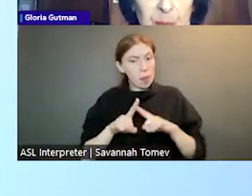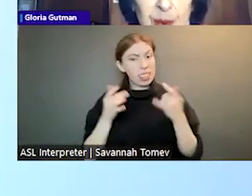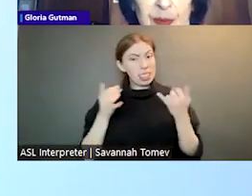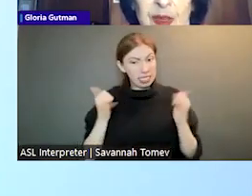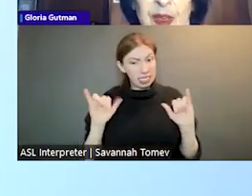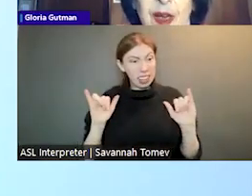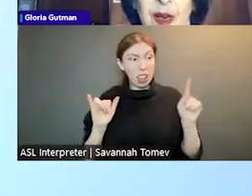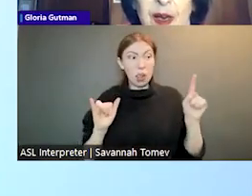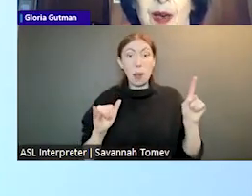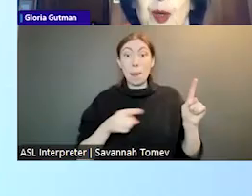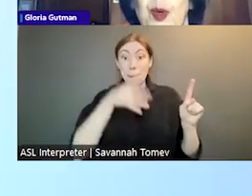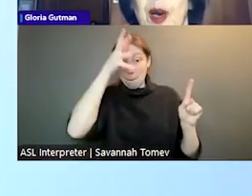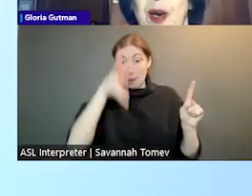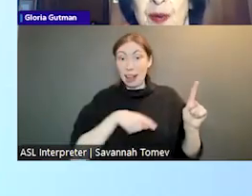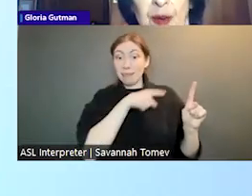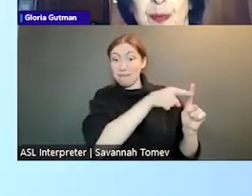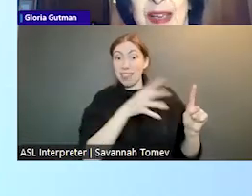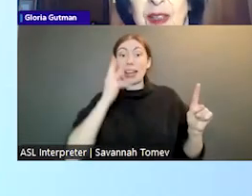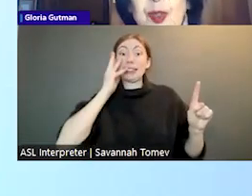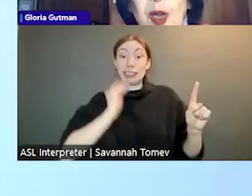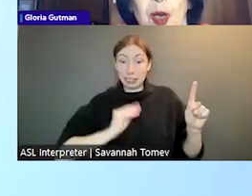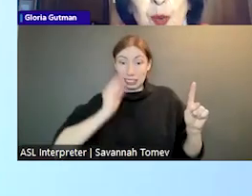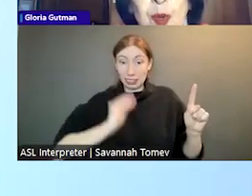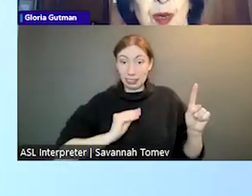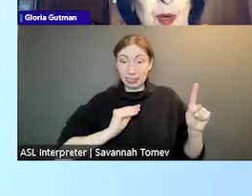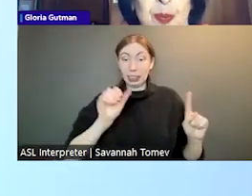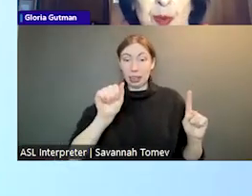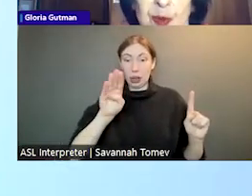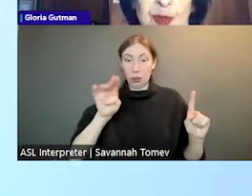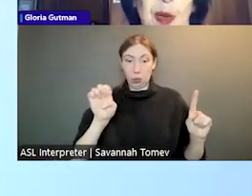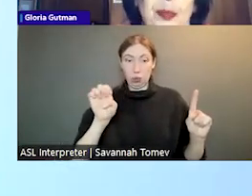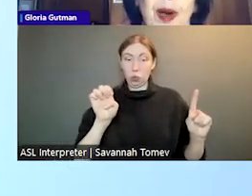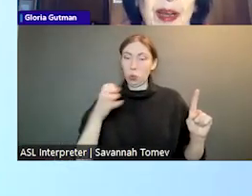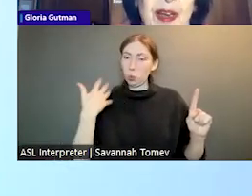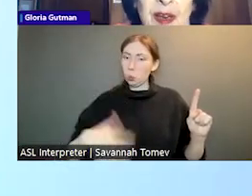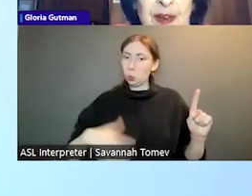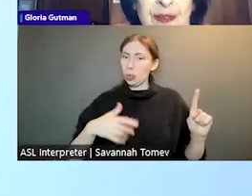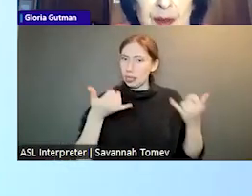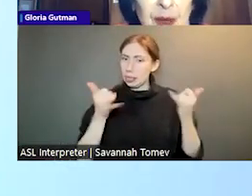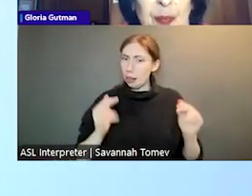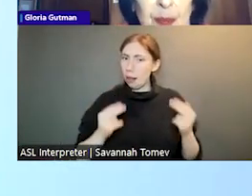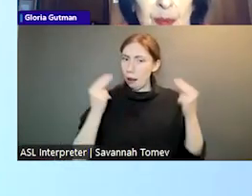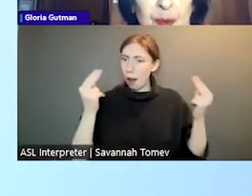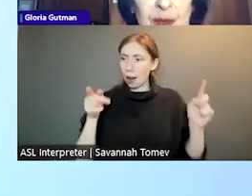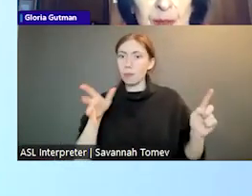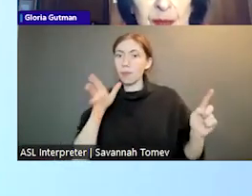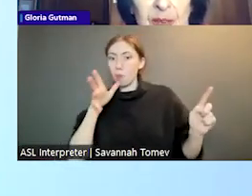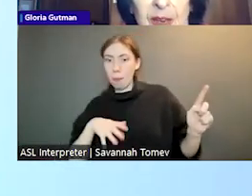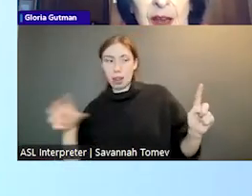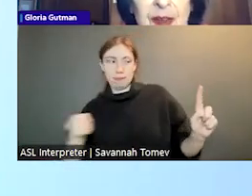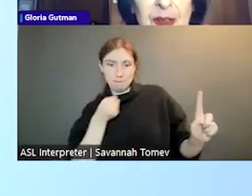sizable number who are of males who are abused by a female